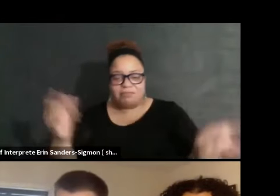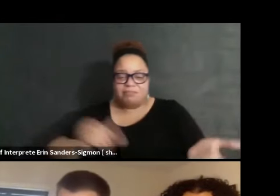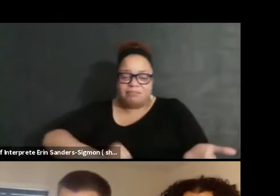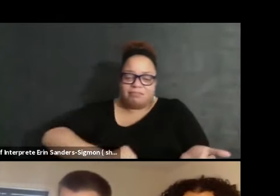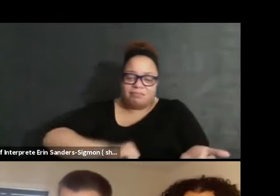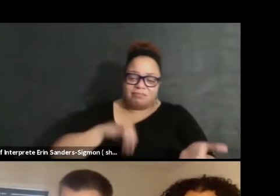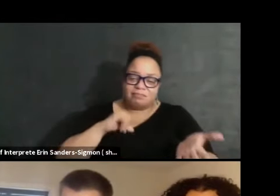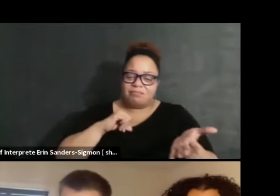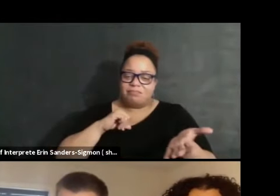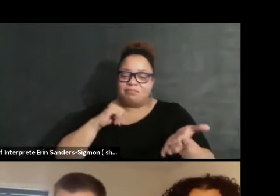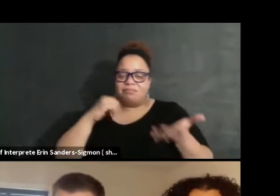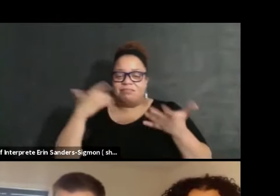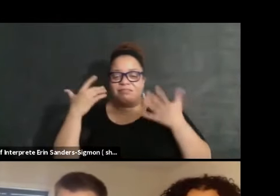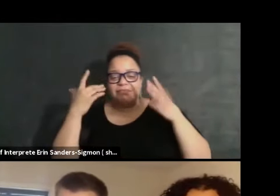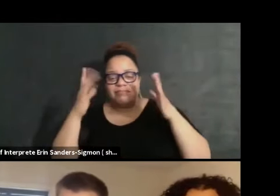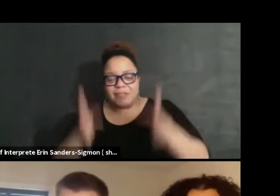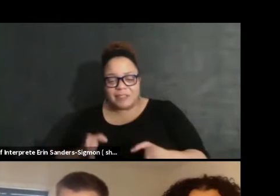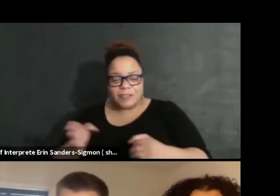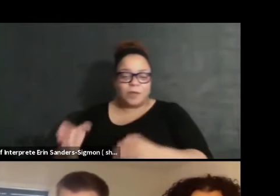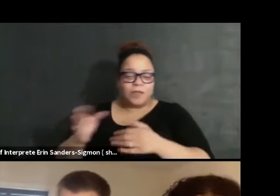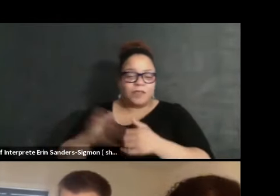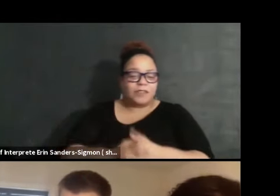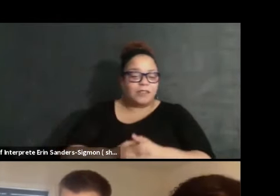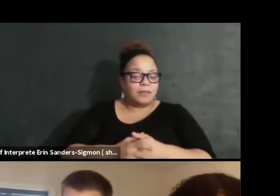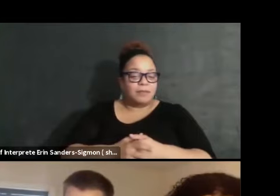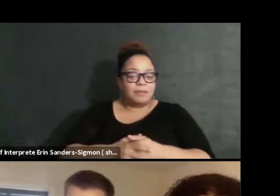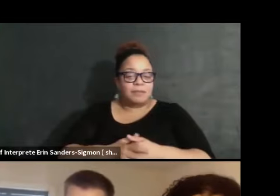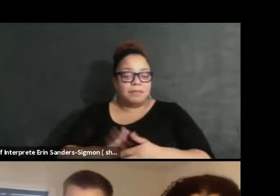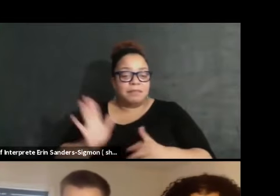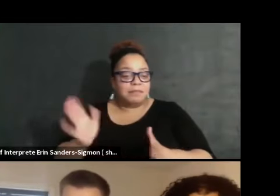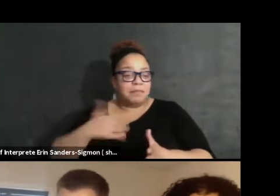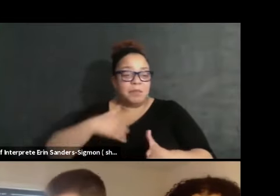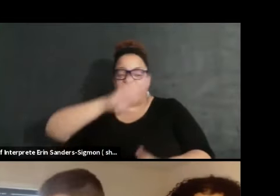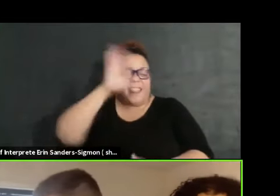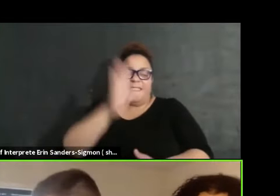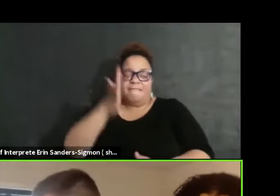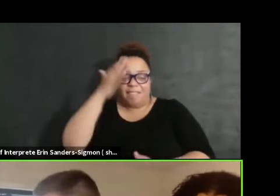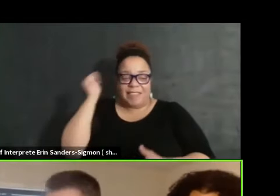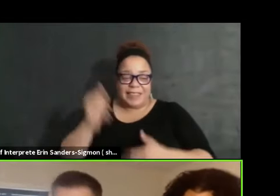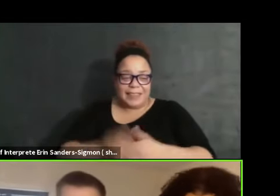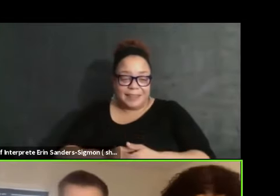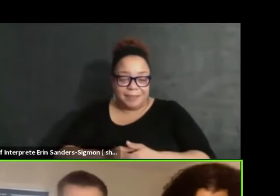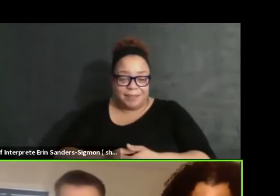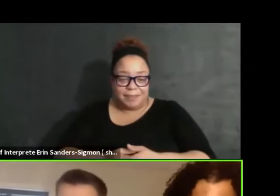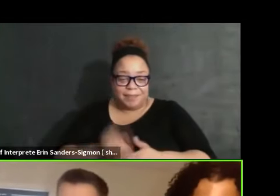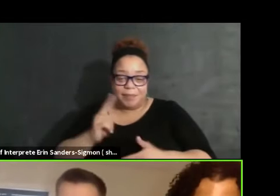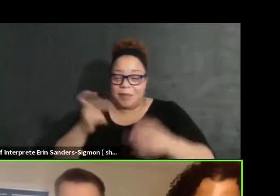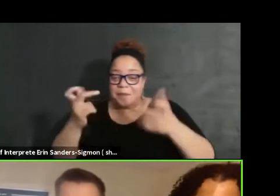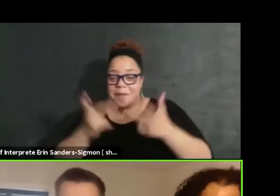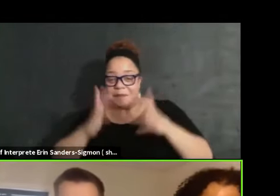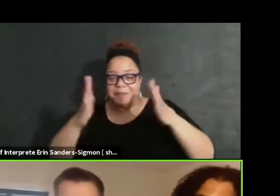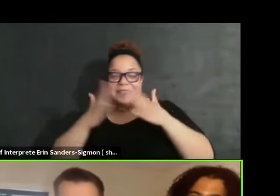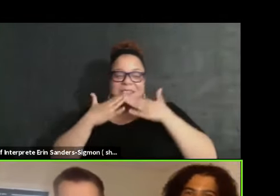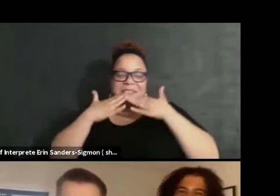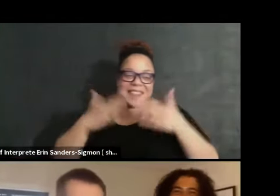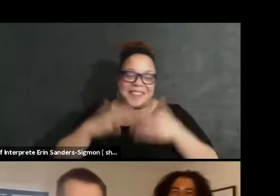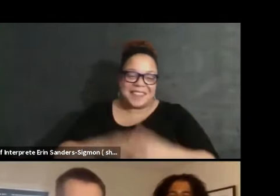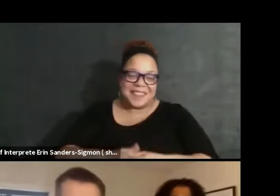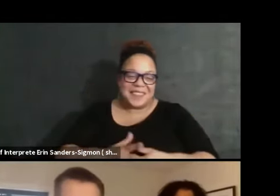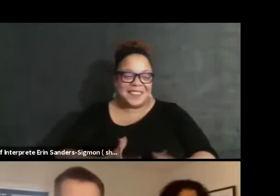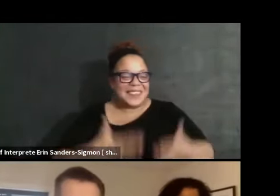who ain't never forgot. So thank you for giving back. And thank you for teaching me everything. Yeah, man.